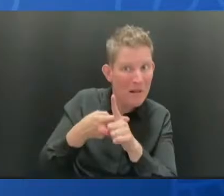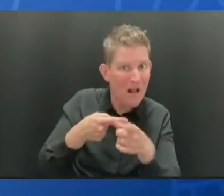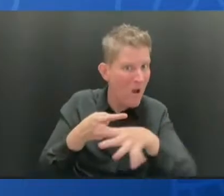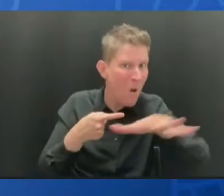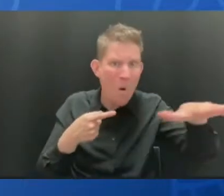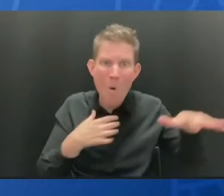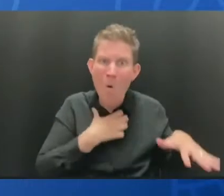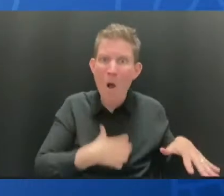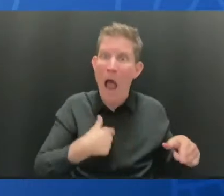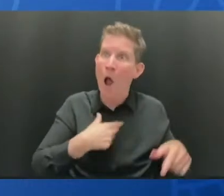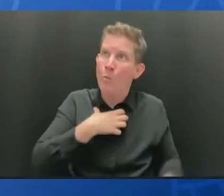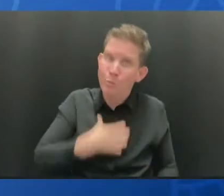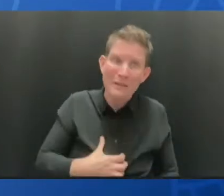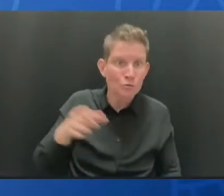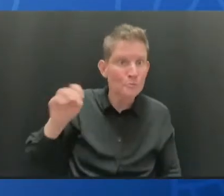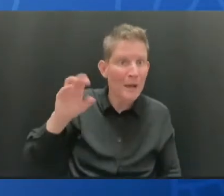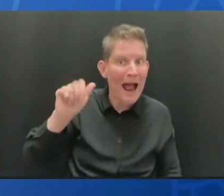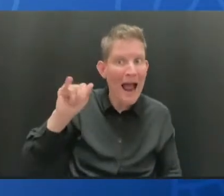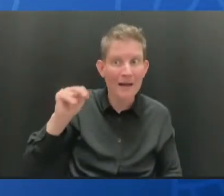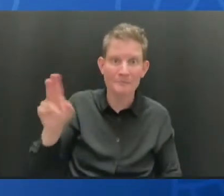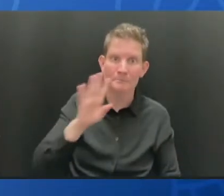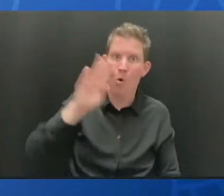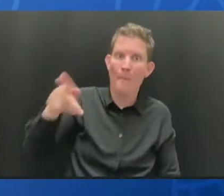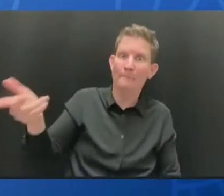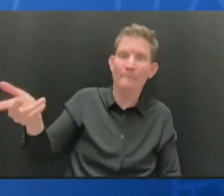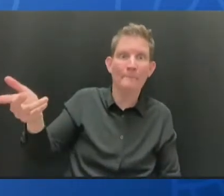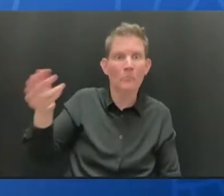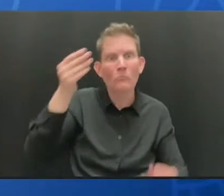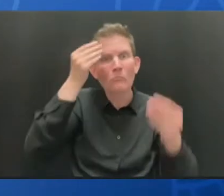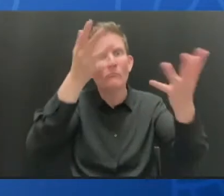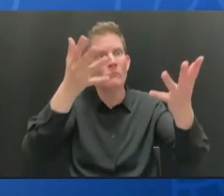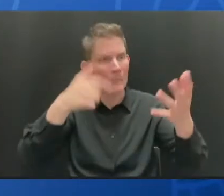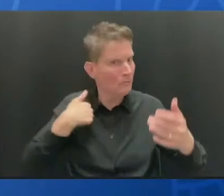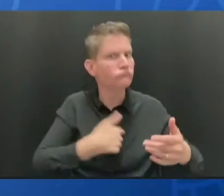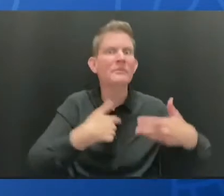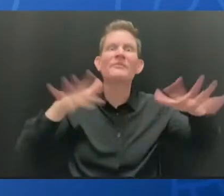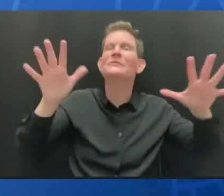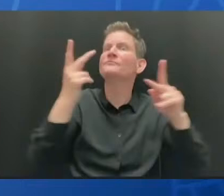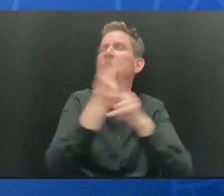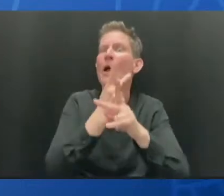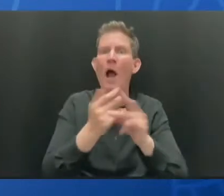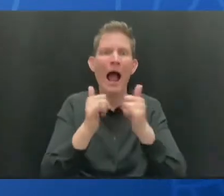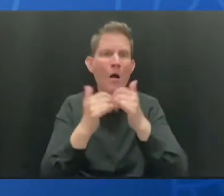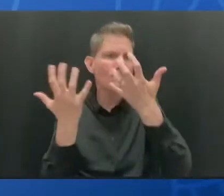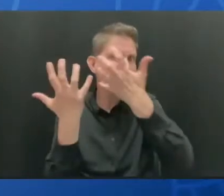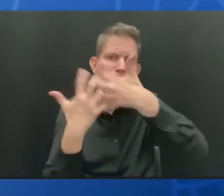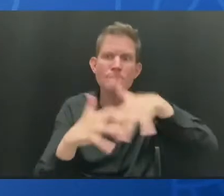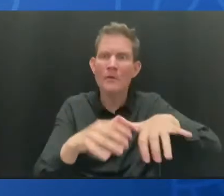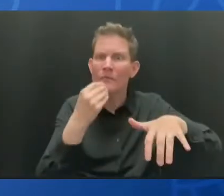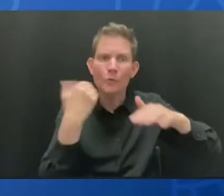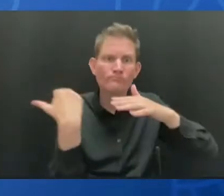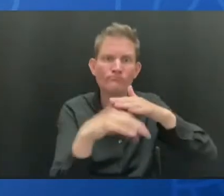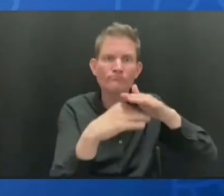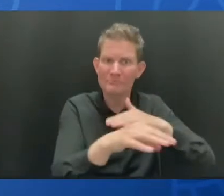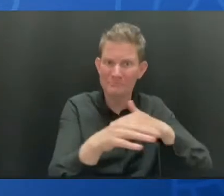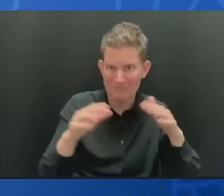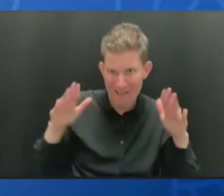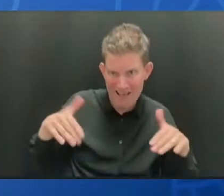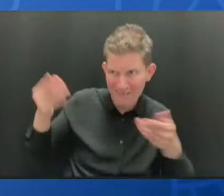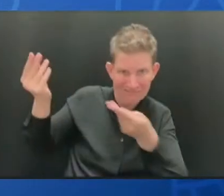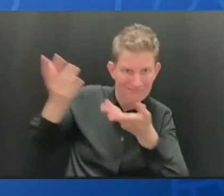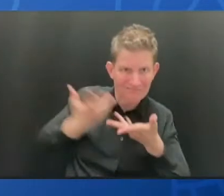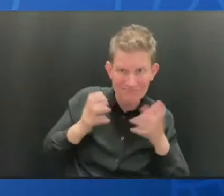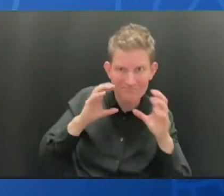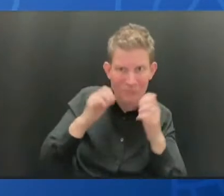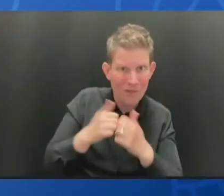to move food into Gaza, because that certainly hadn't been conveyed to us. But now, which if that's the case, that's great.